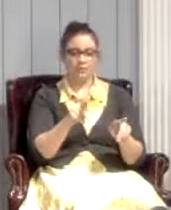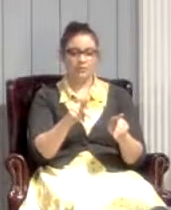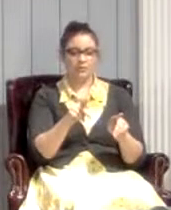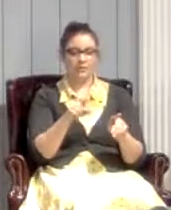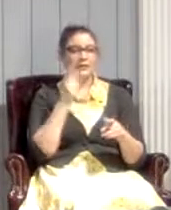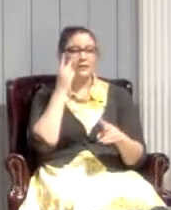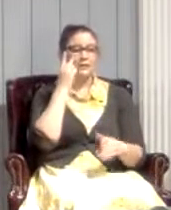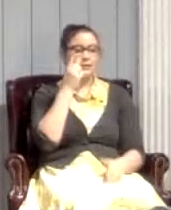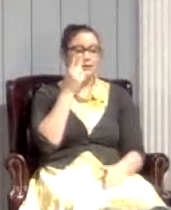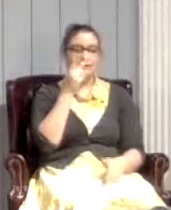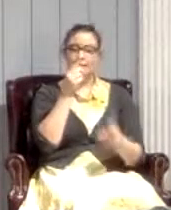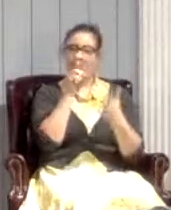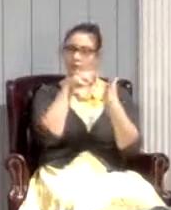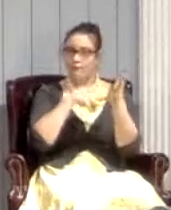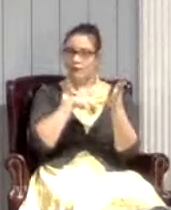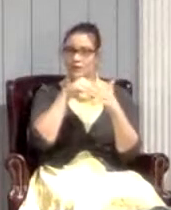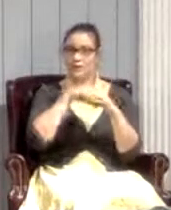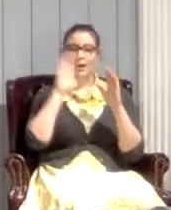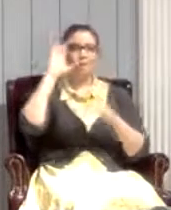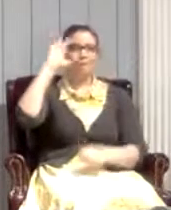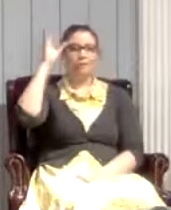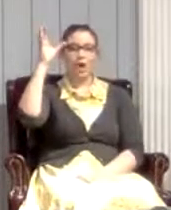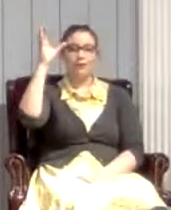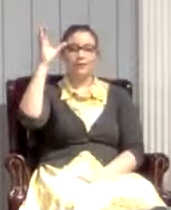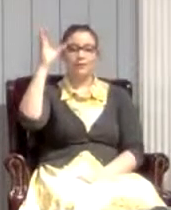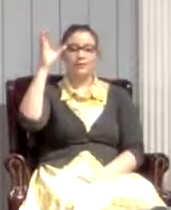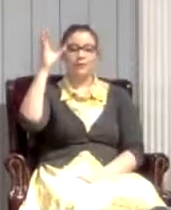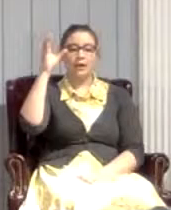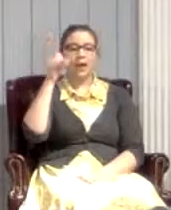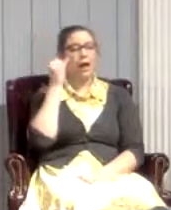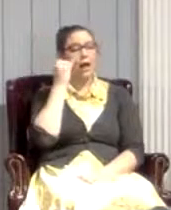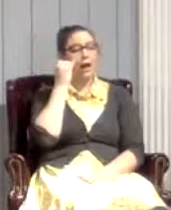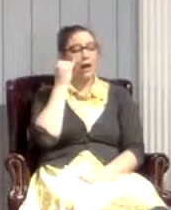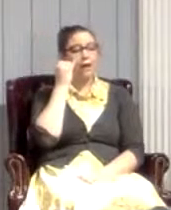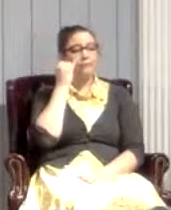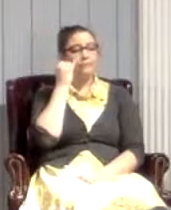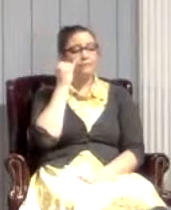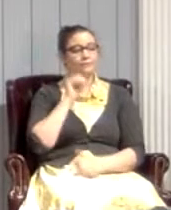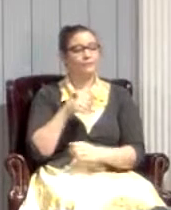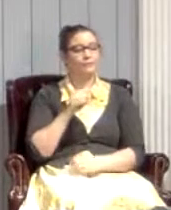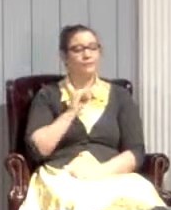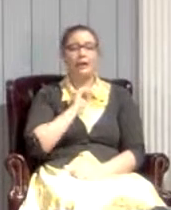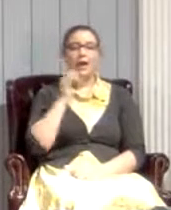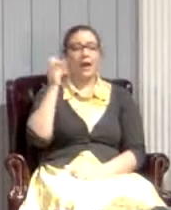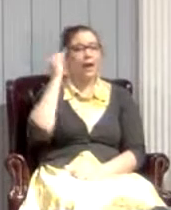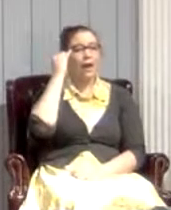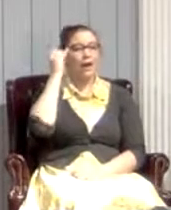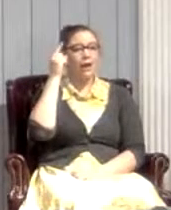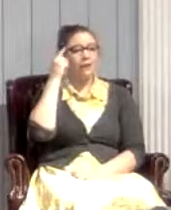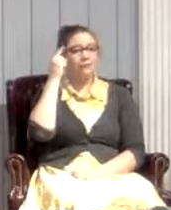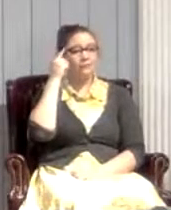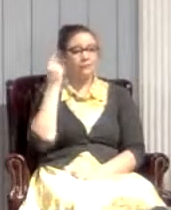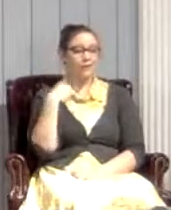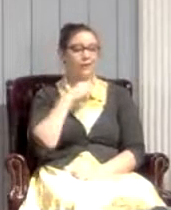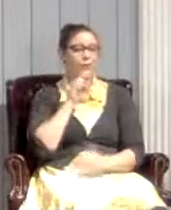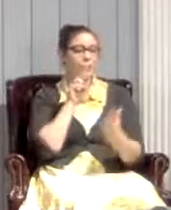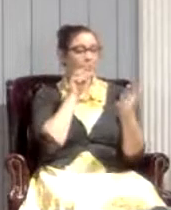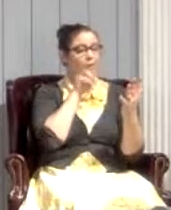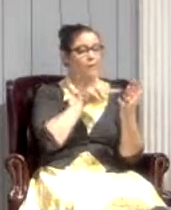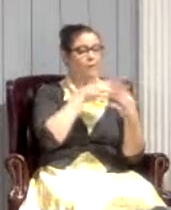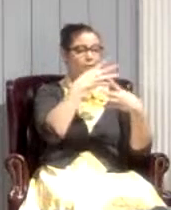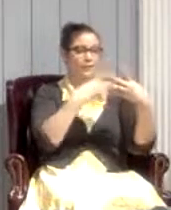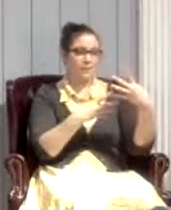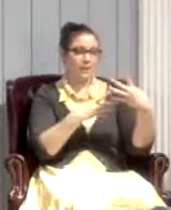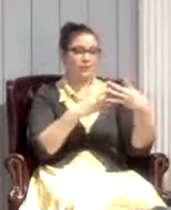in context. I think we look at this passage of scripture and, you know, it's got like this shiny